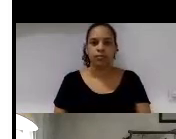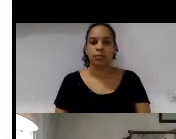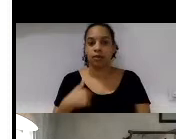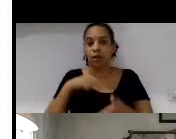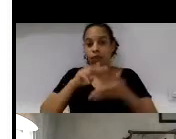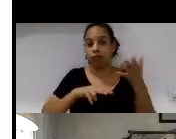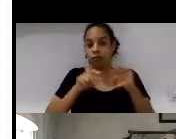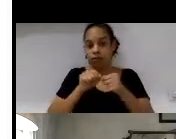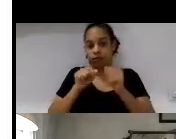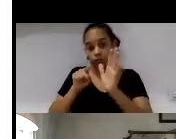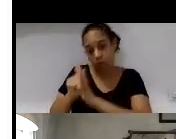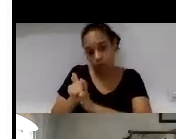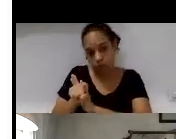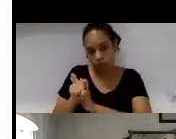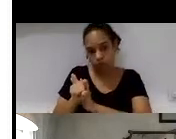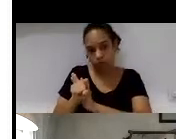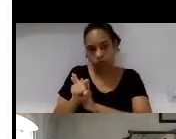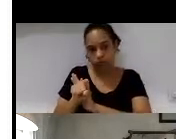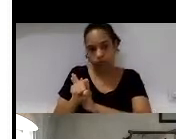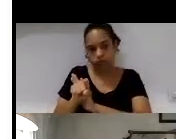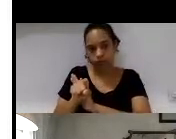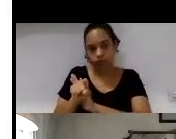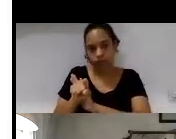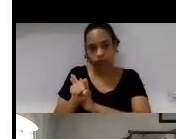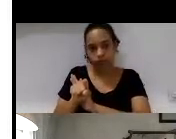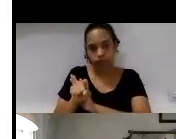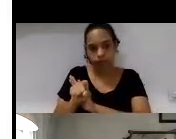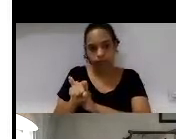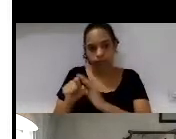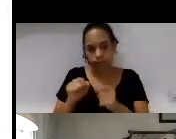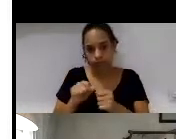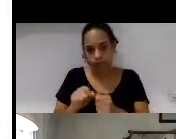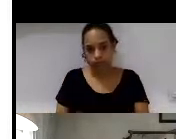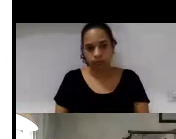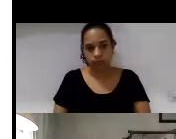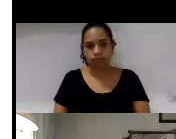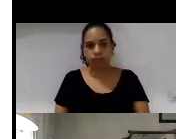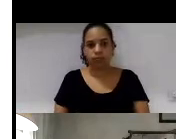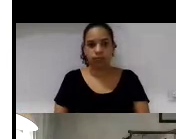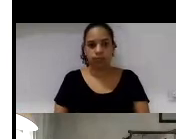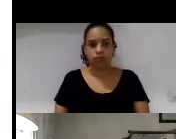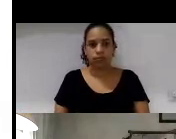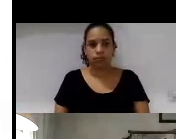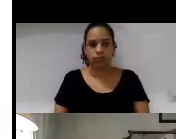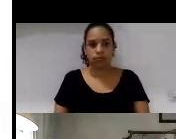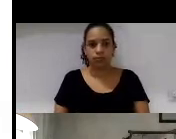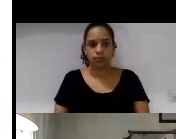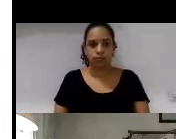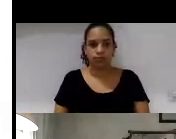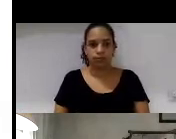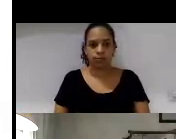very interesting and a great reminder of the challenges for identifying the germ cell or unit